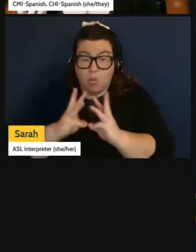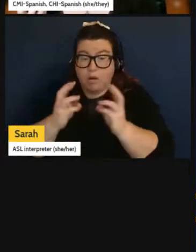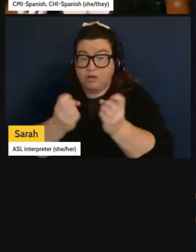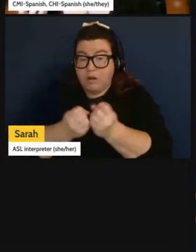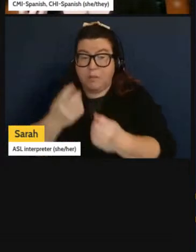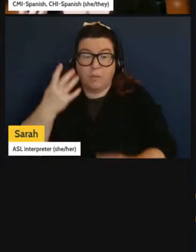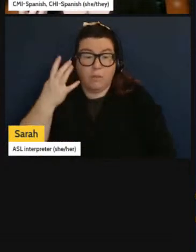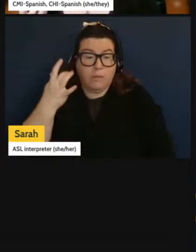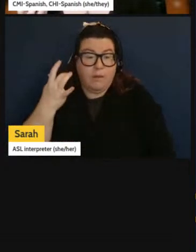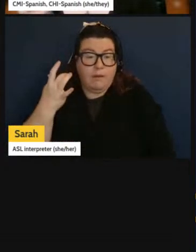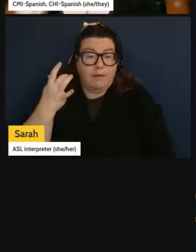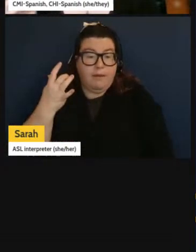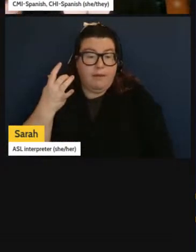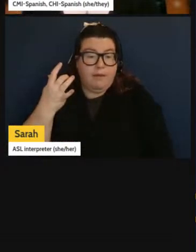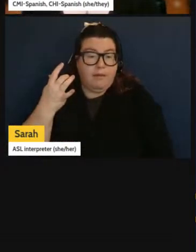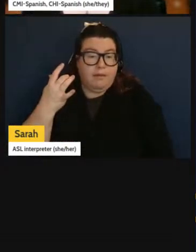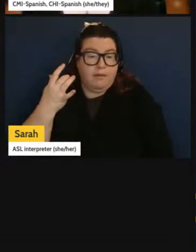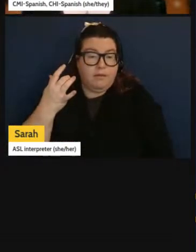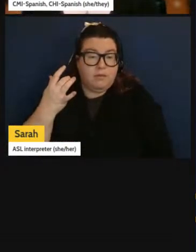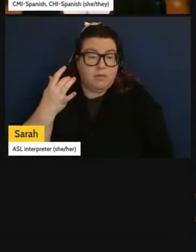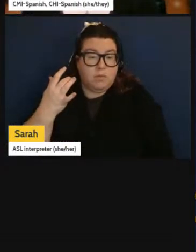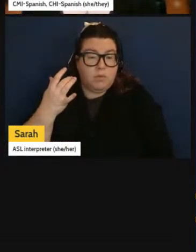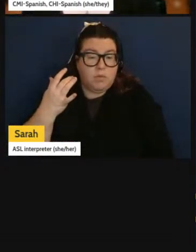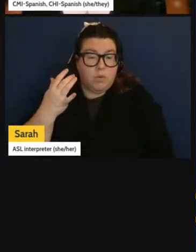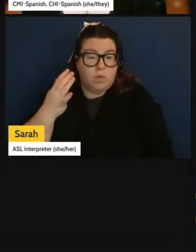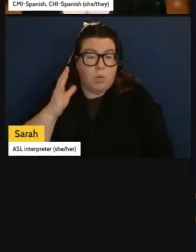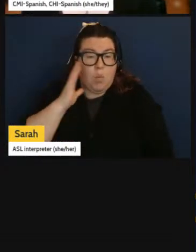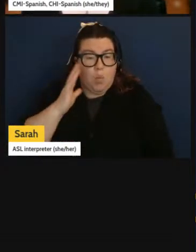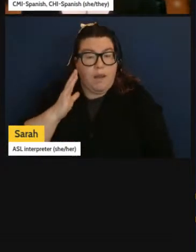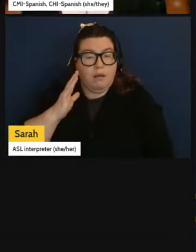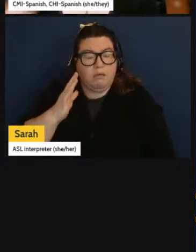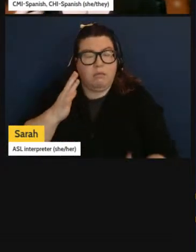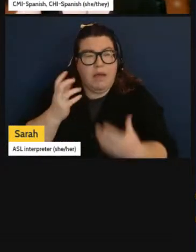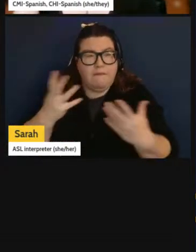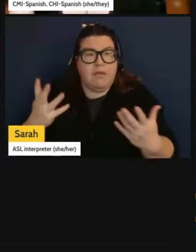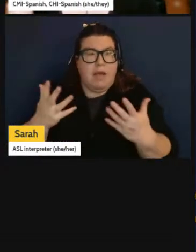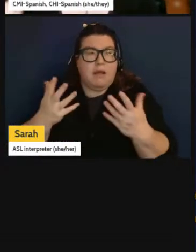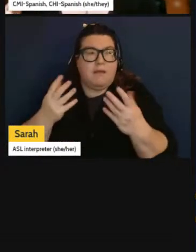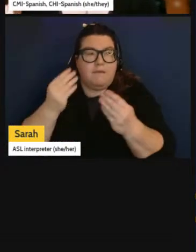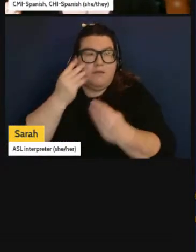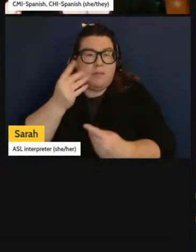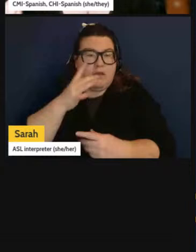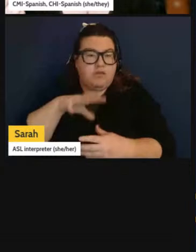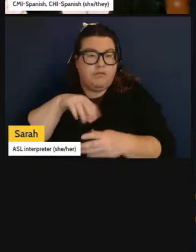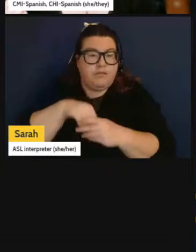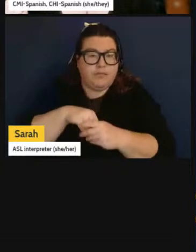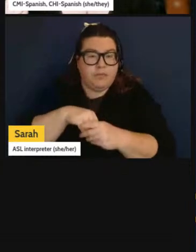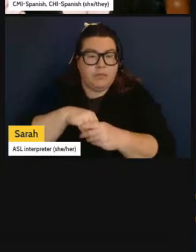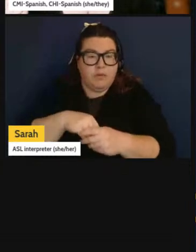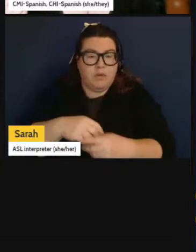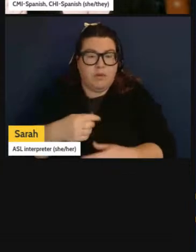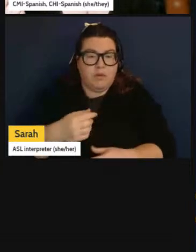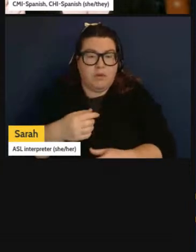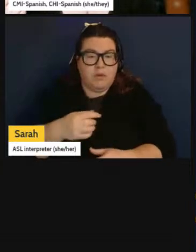because there's going to be a lot of information in there. And I will say one of the links is to